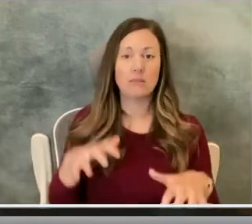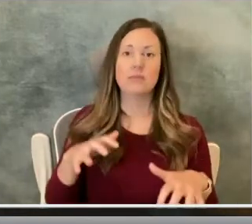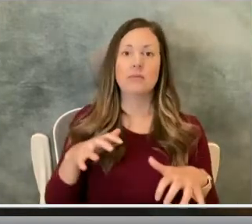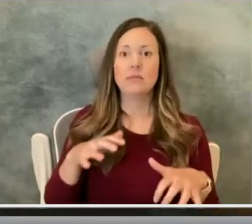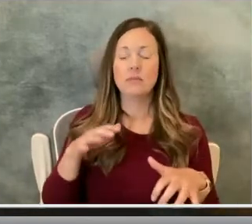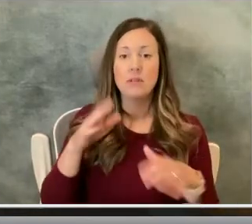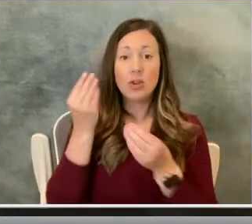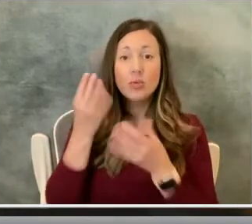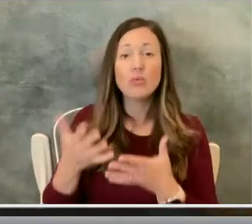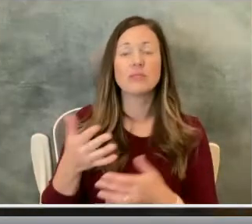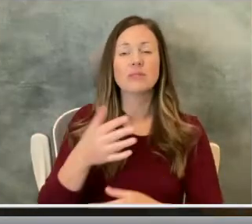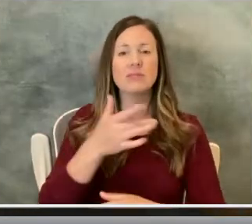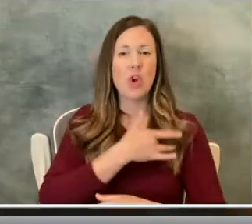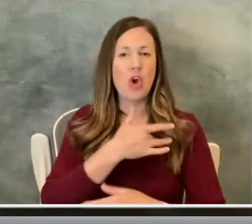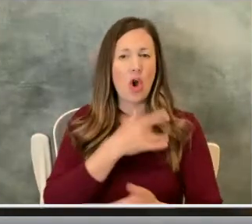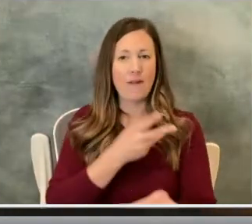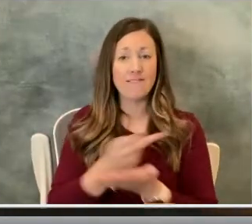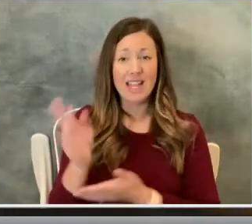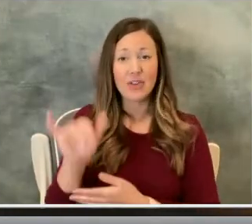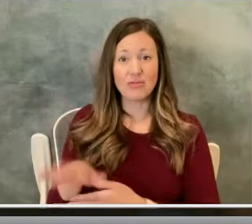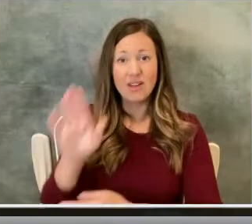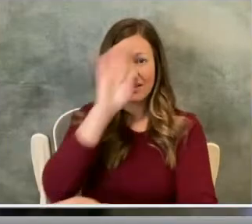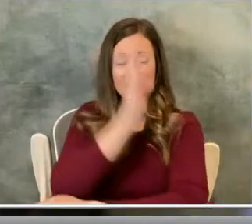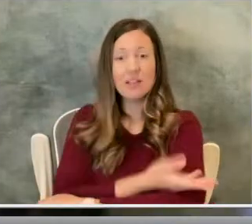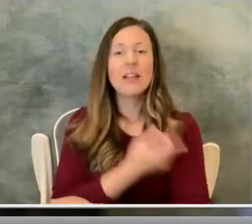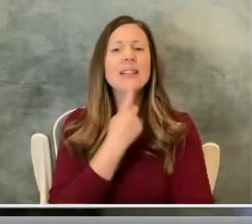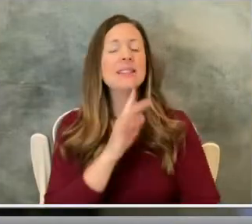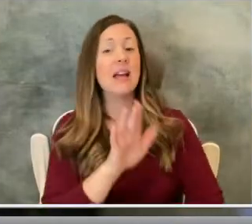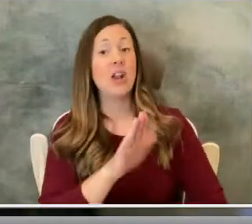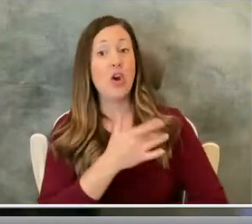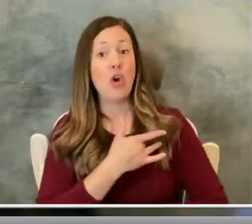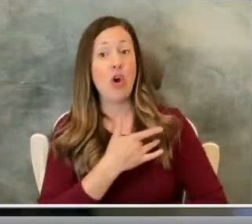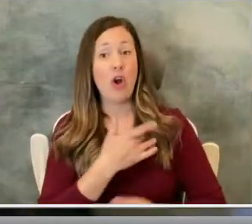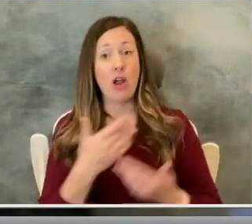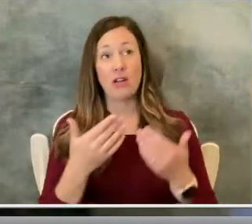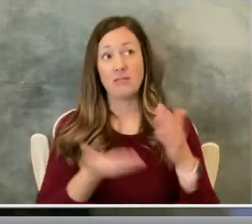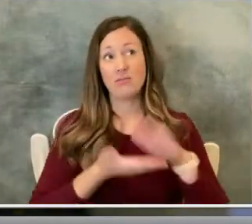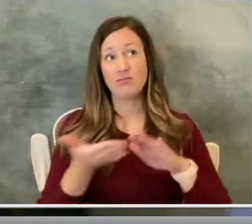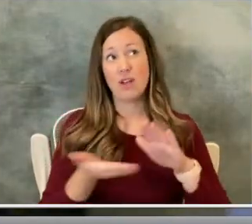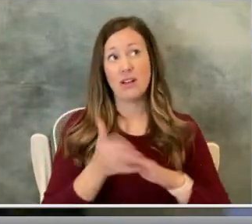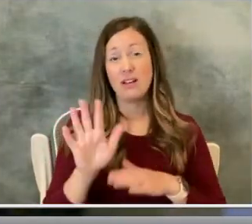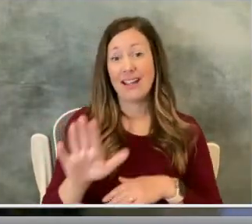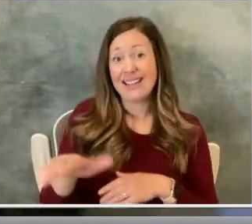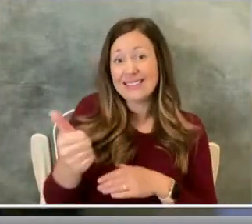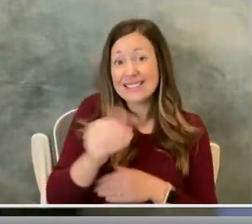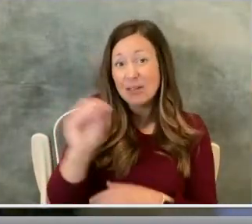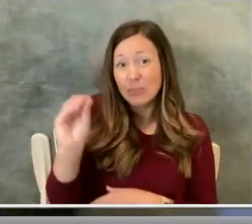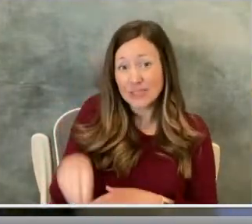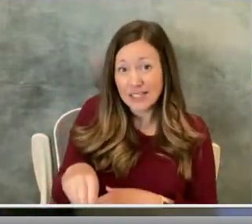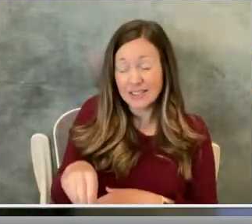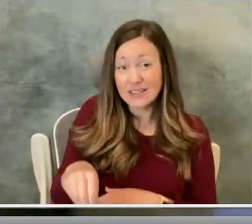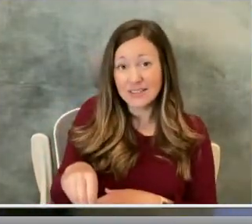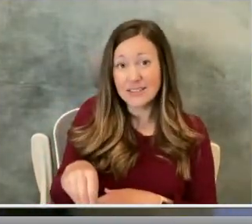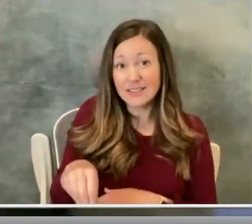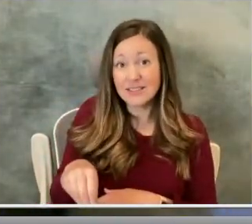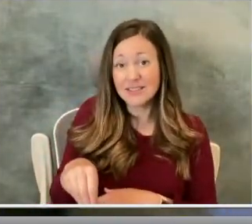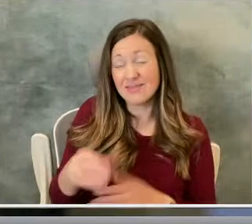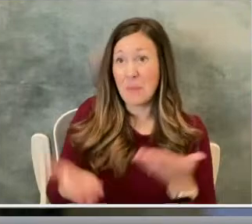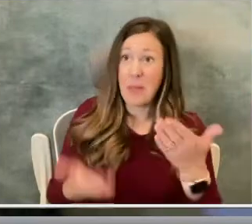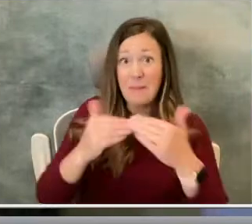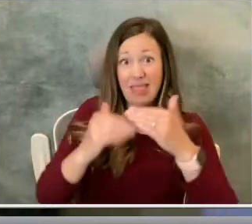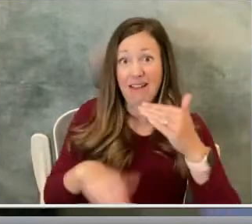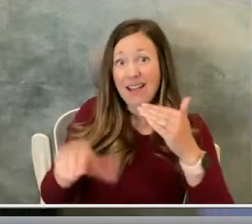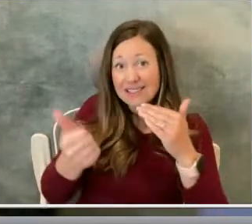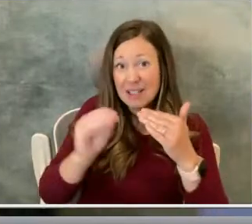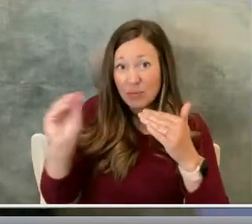failure. They said his heart is running at 10% capacity or less, and